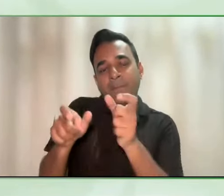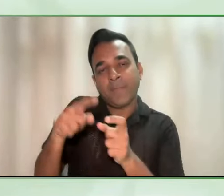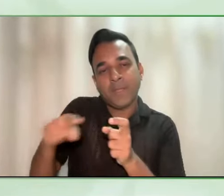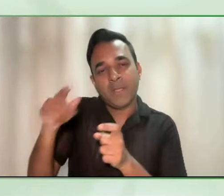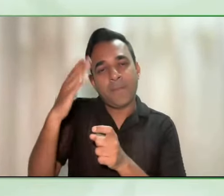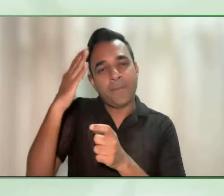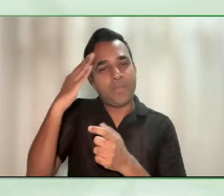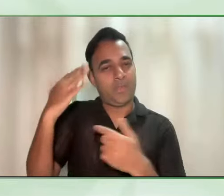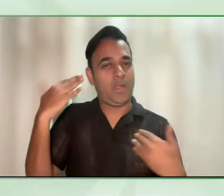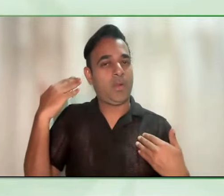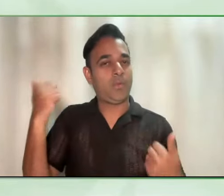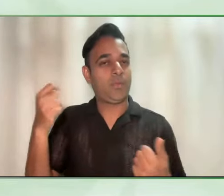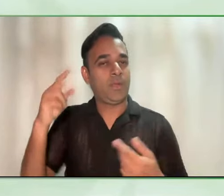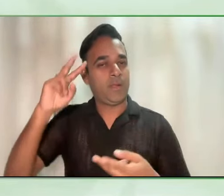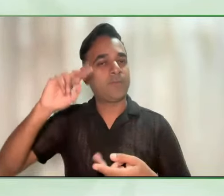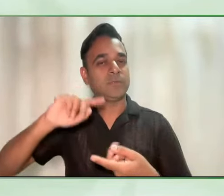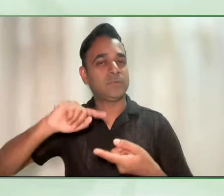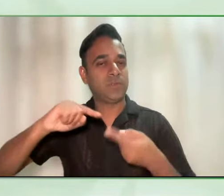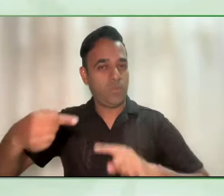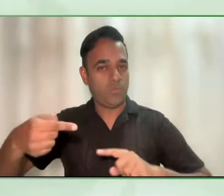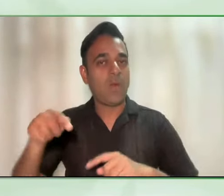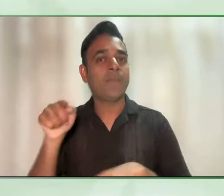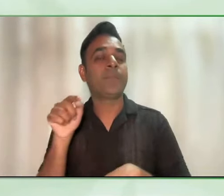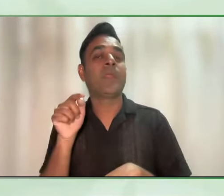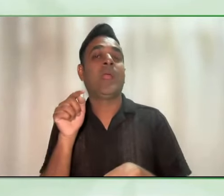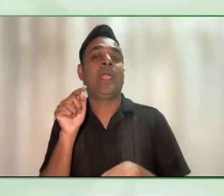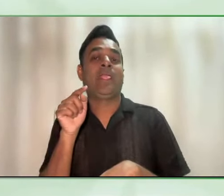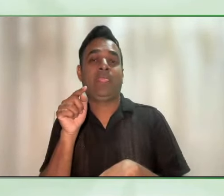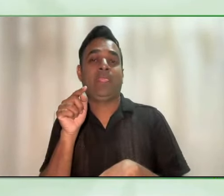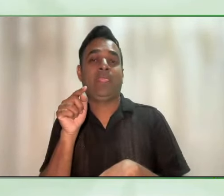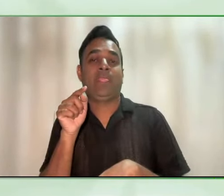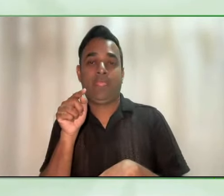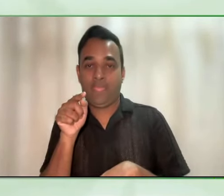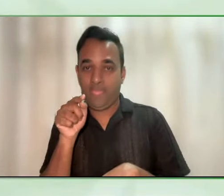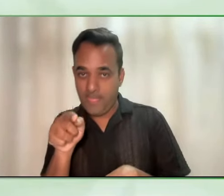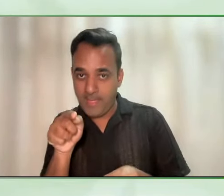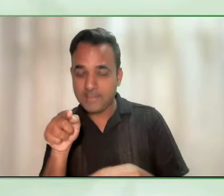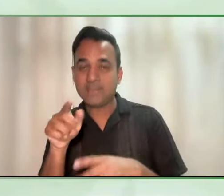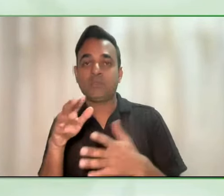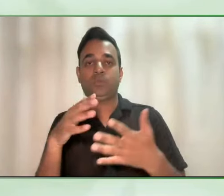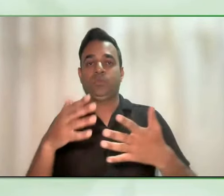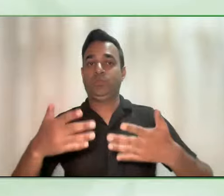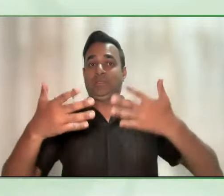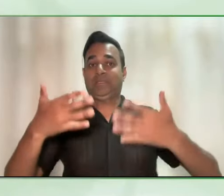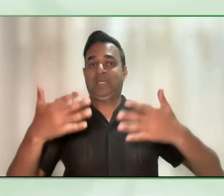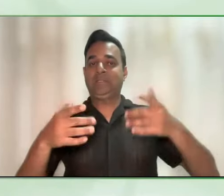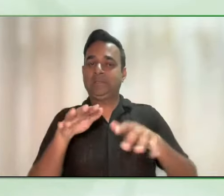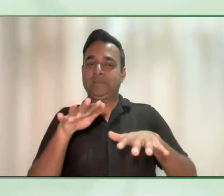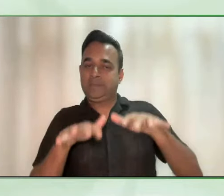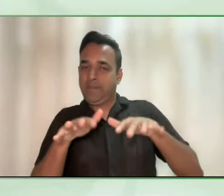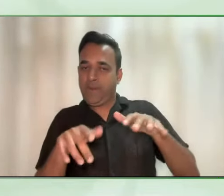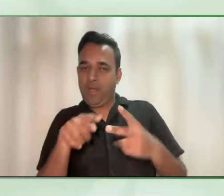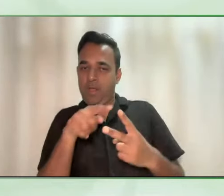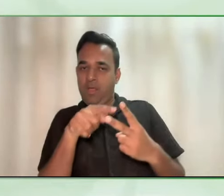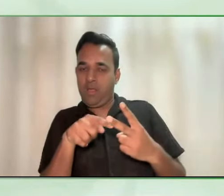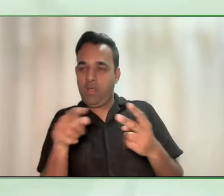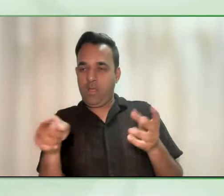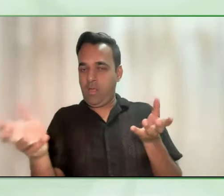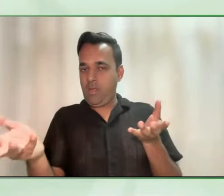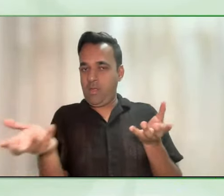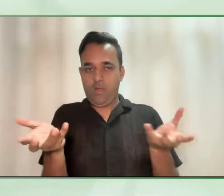users of these organizations. So the use of technology in these organizations